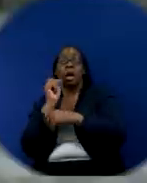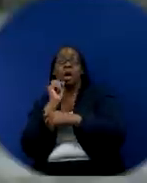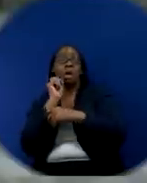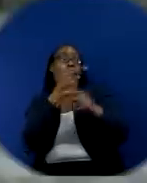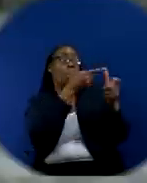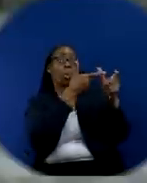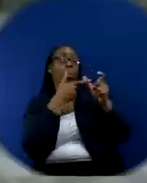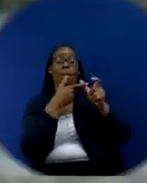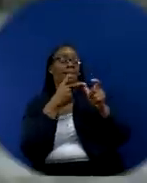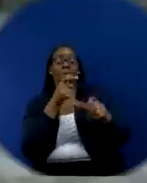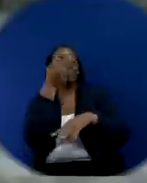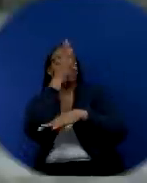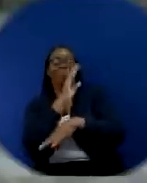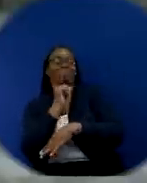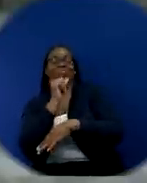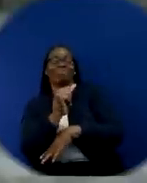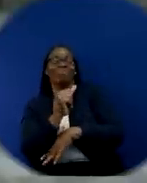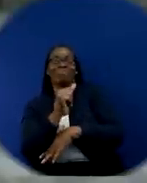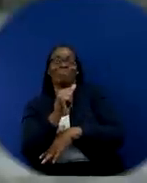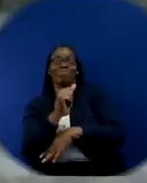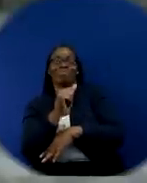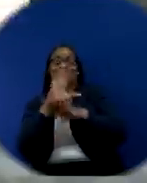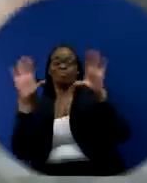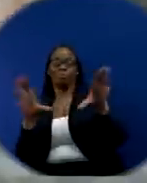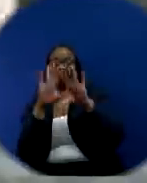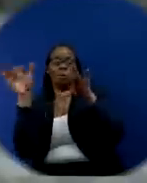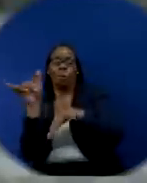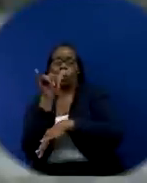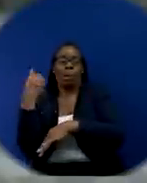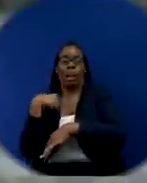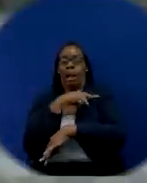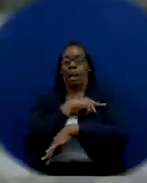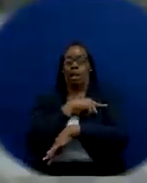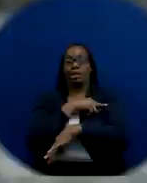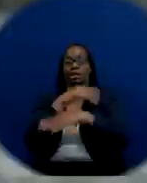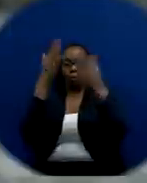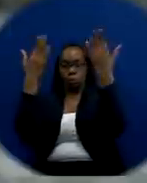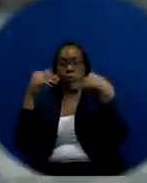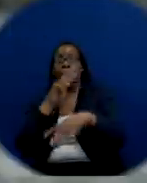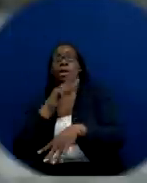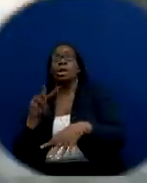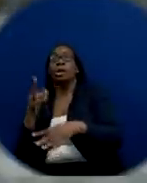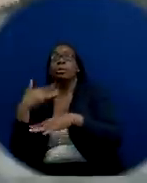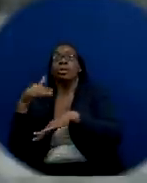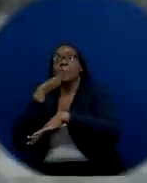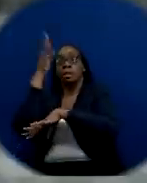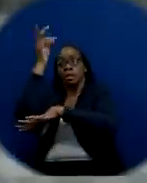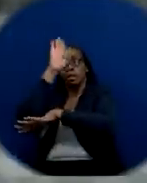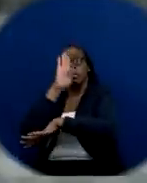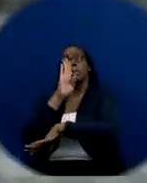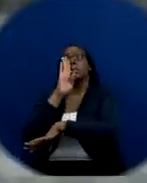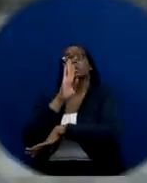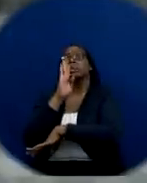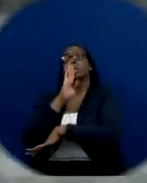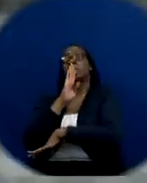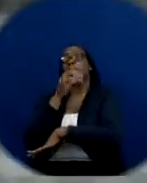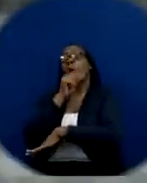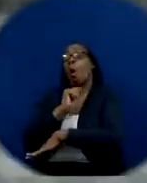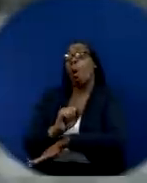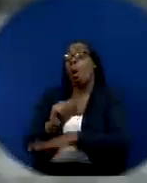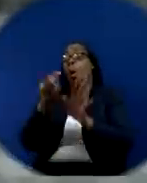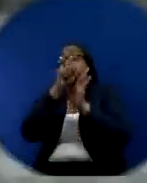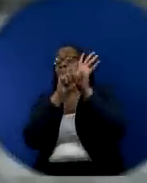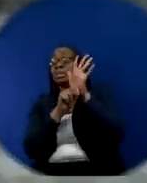doesn't operate like we do. When you come into the kingdom of God, you find out what the Old Testament prophet made clear